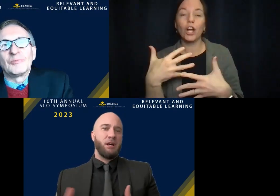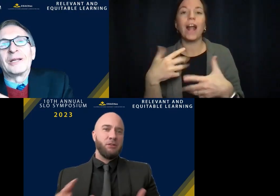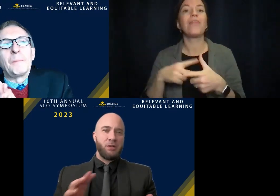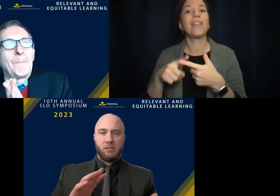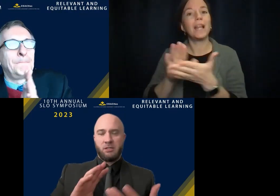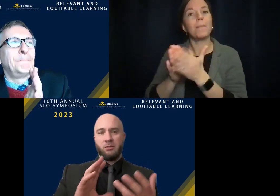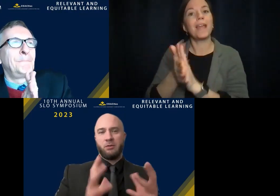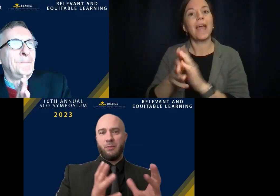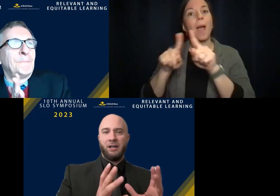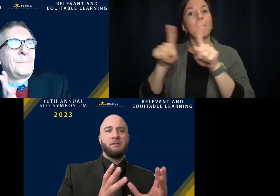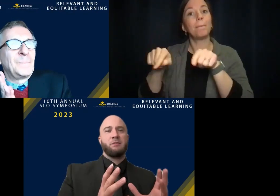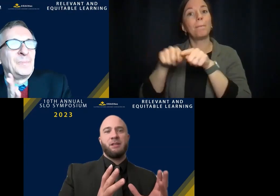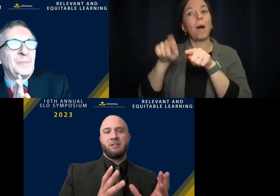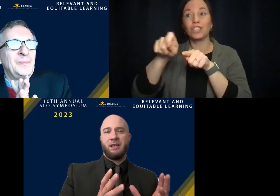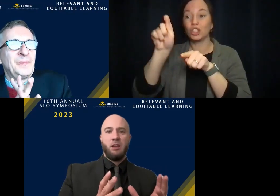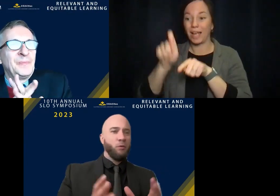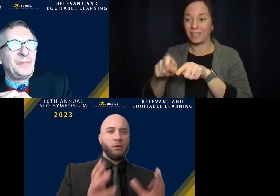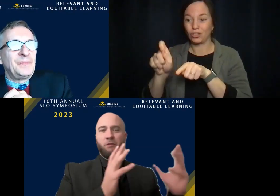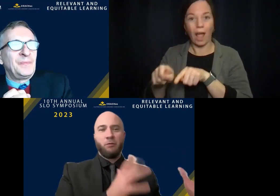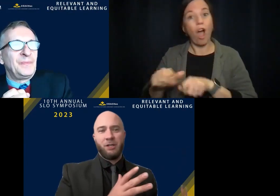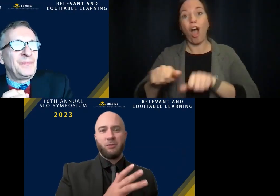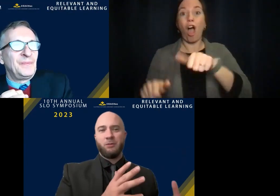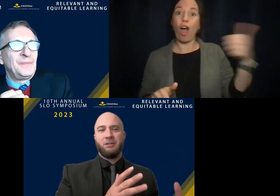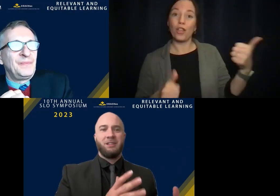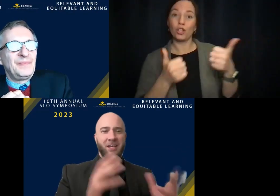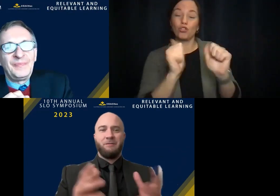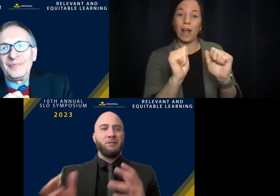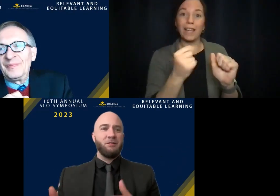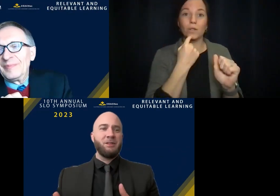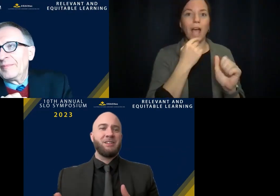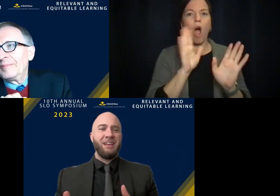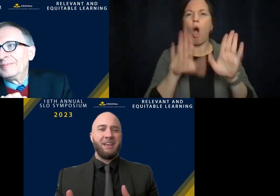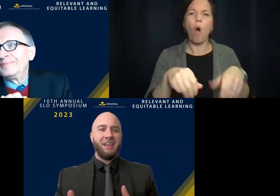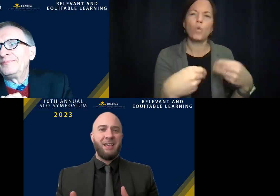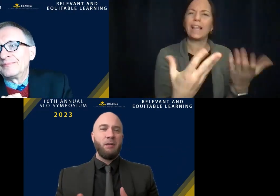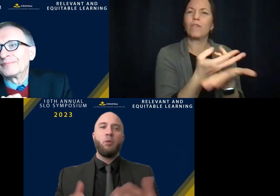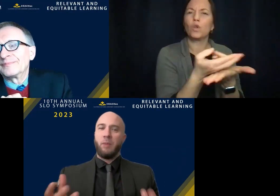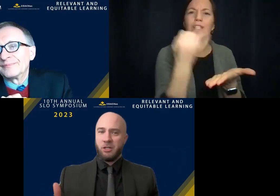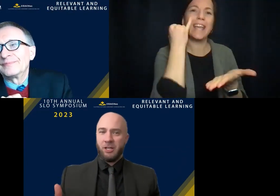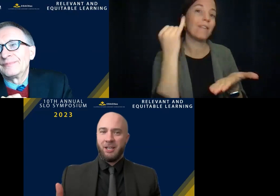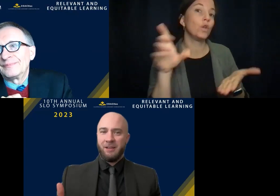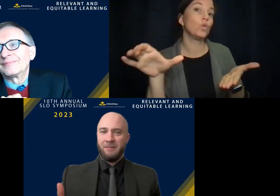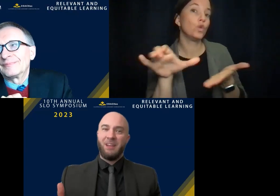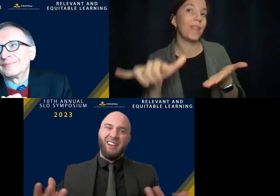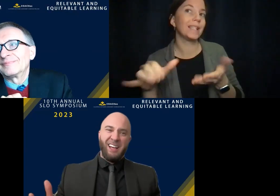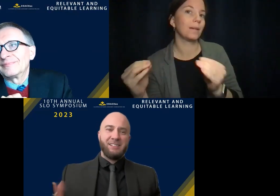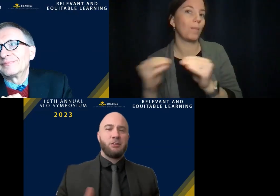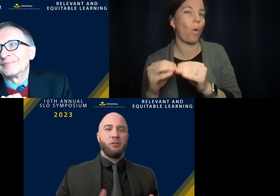then others tried to do a positive spin saying, we'll give you resources if you do this, AKA more box